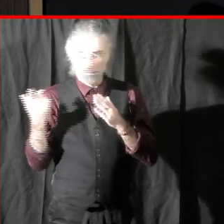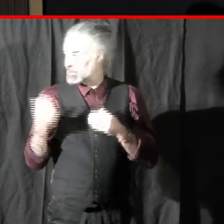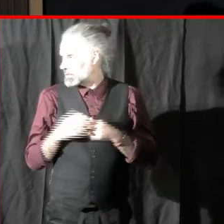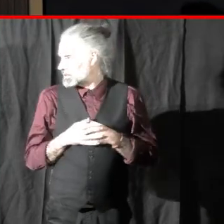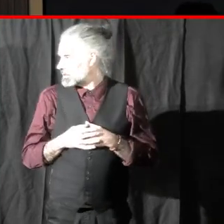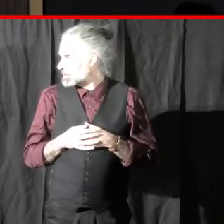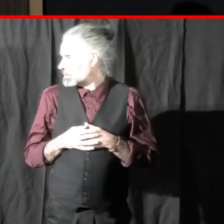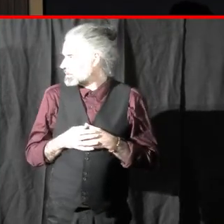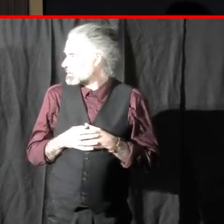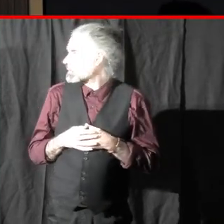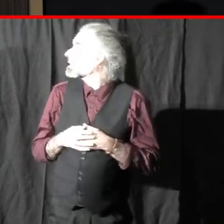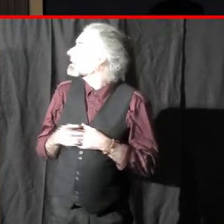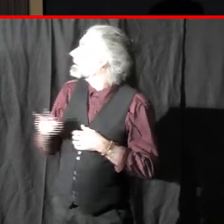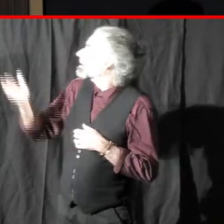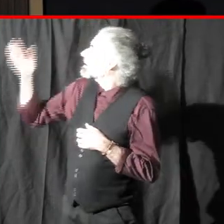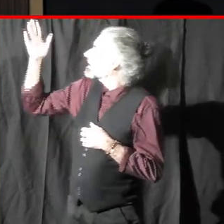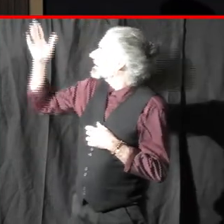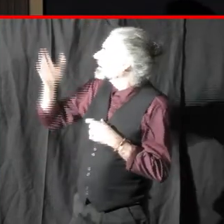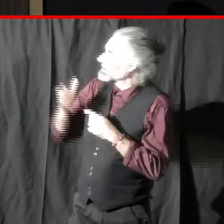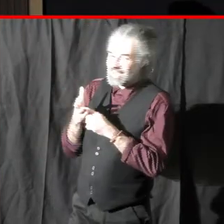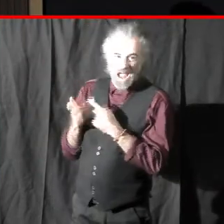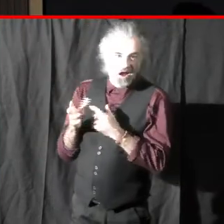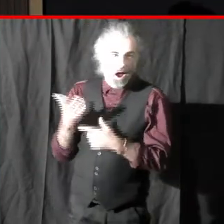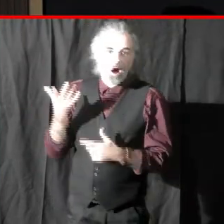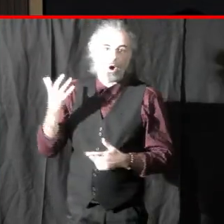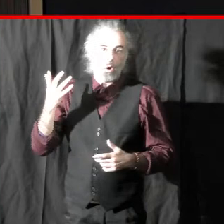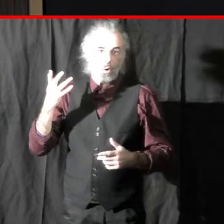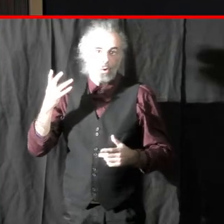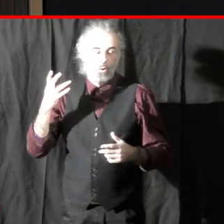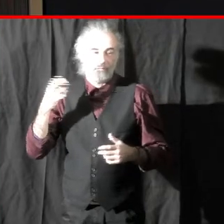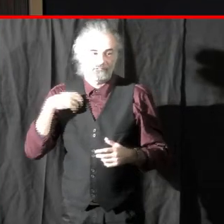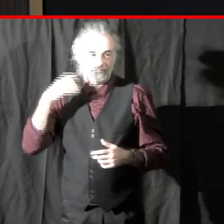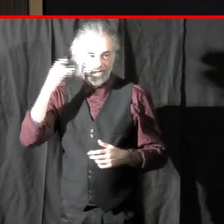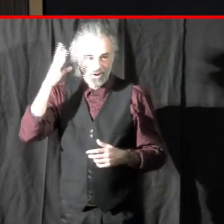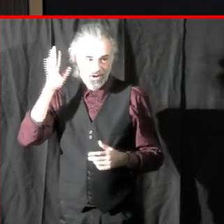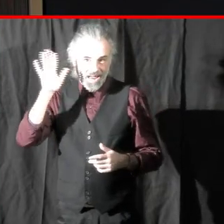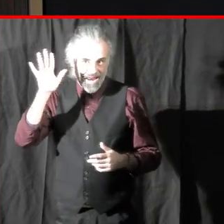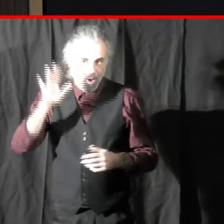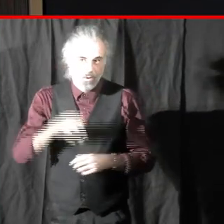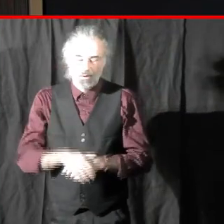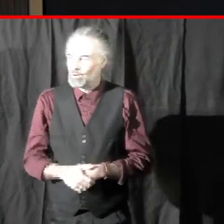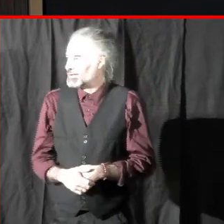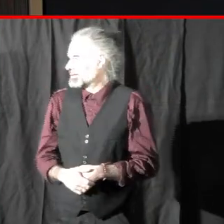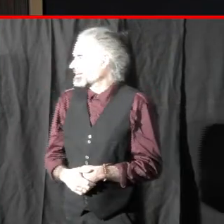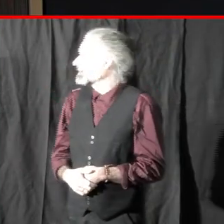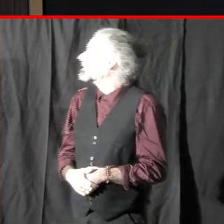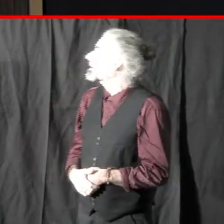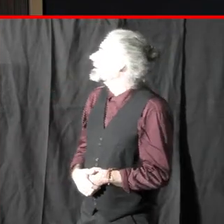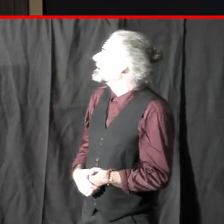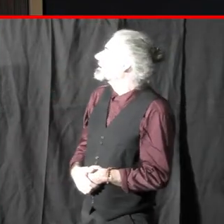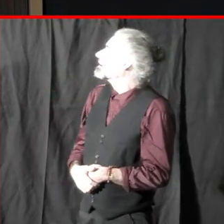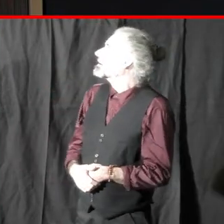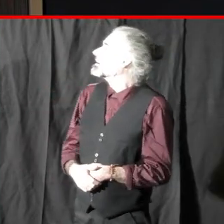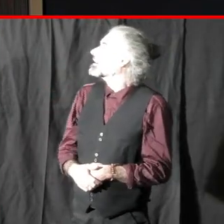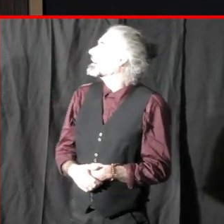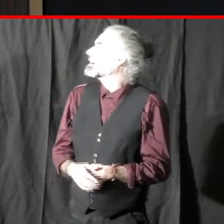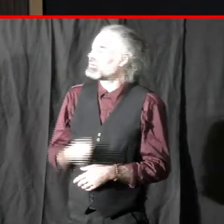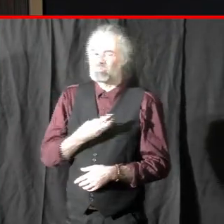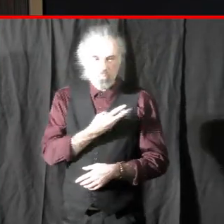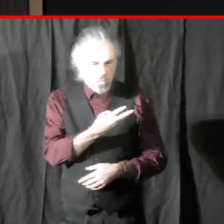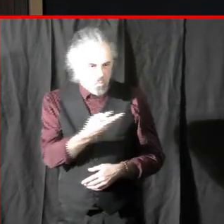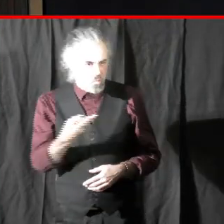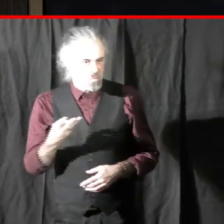Kara! Kara! Hi, Ellie! Hi! What can I do for you? We have